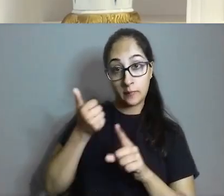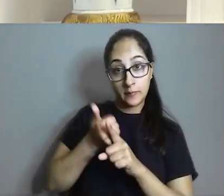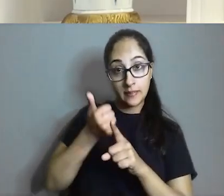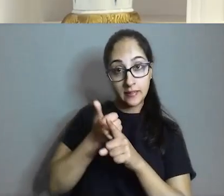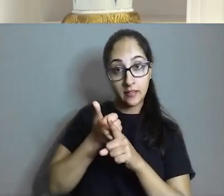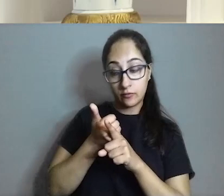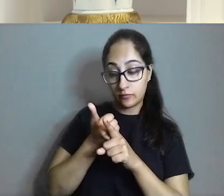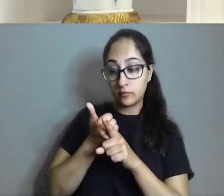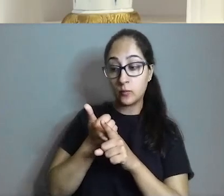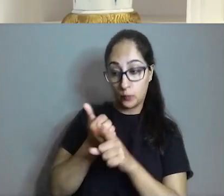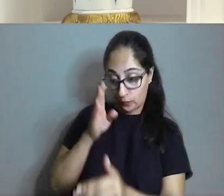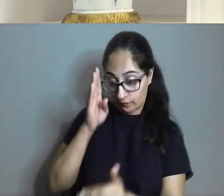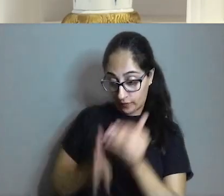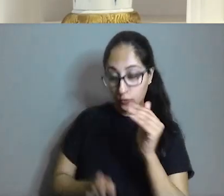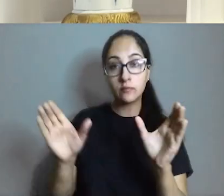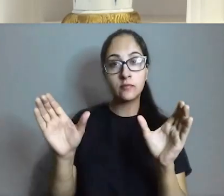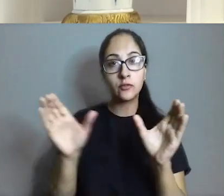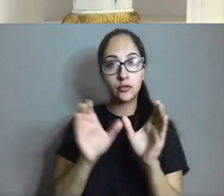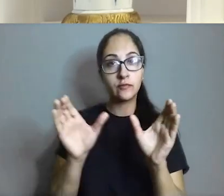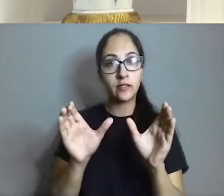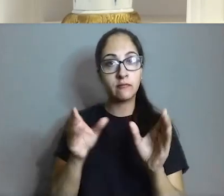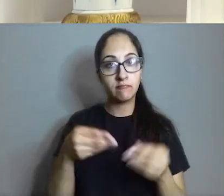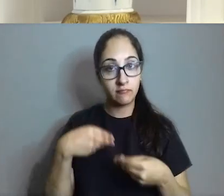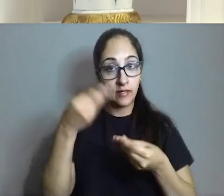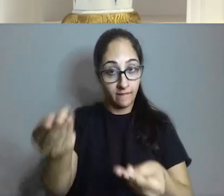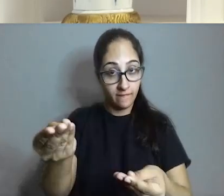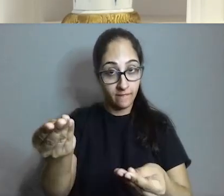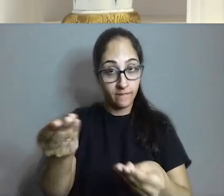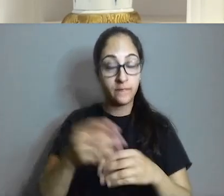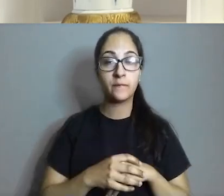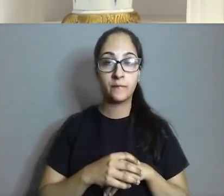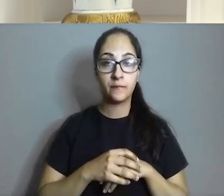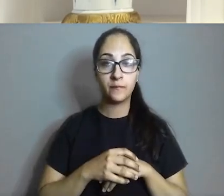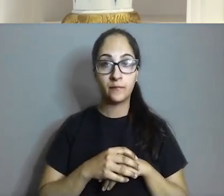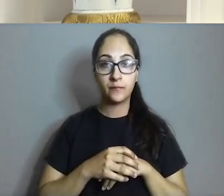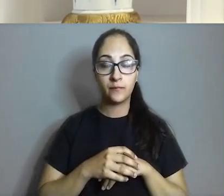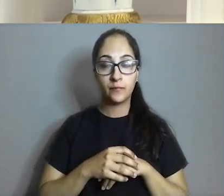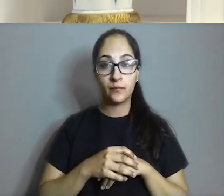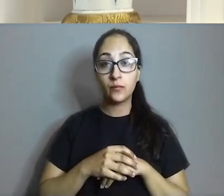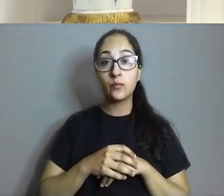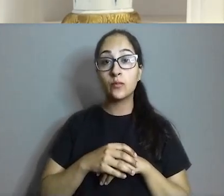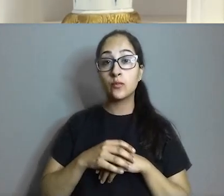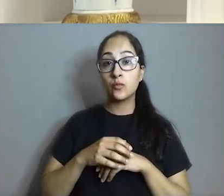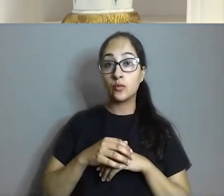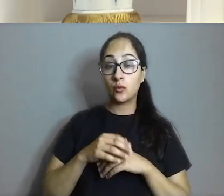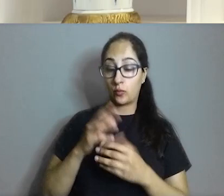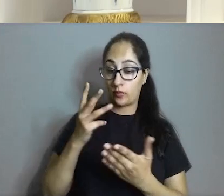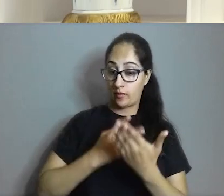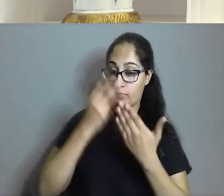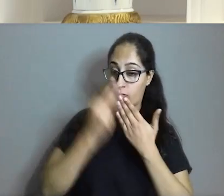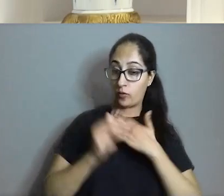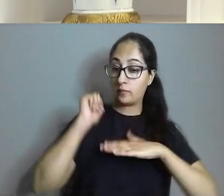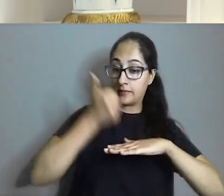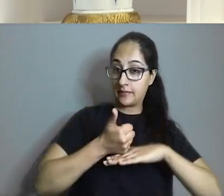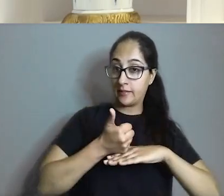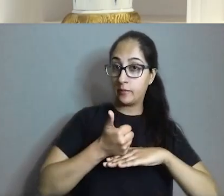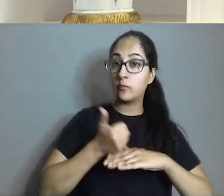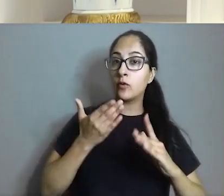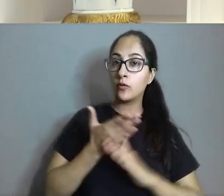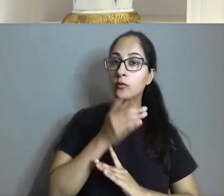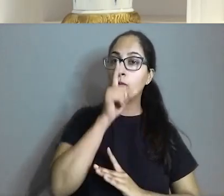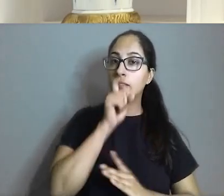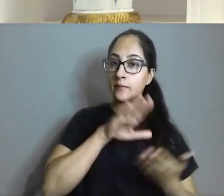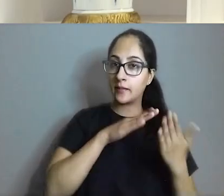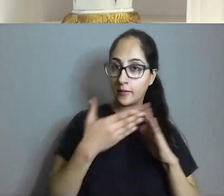certification programs we endeavor to bring to the Jamaat and will be implemented with partners who are seeking to